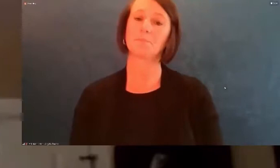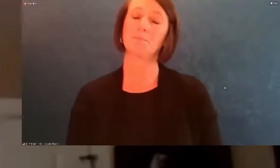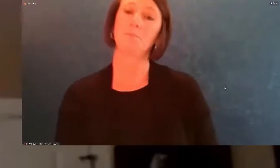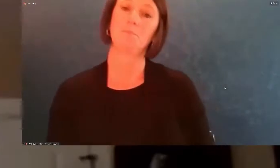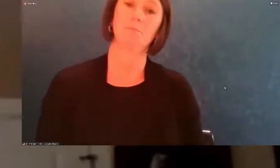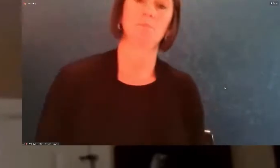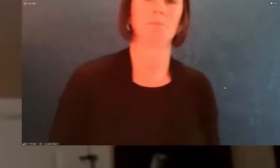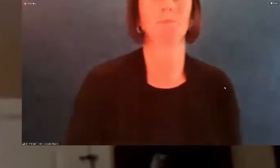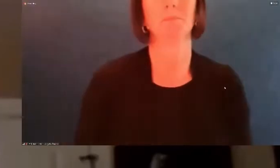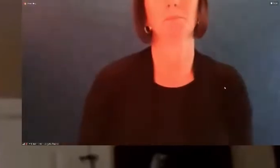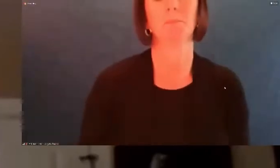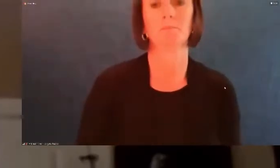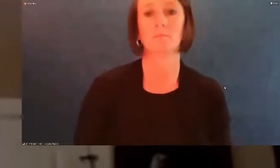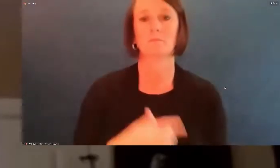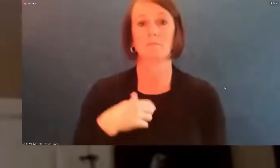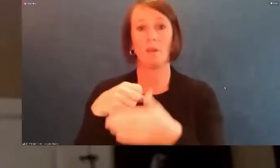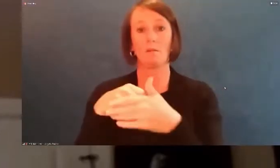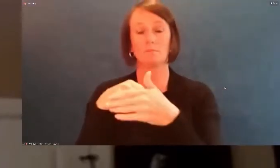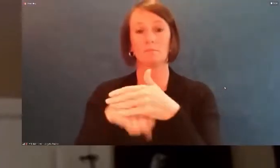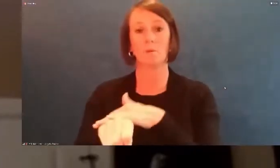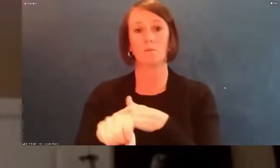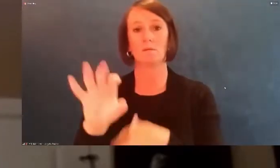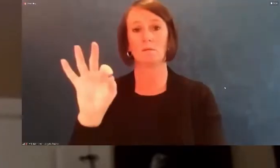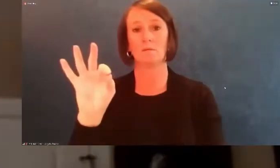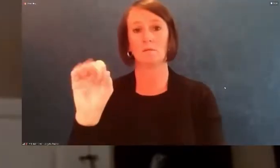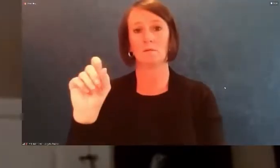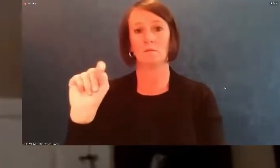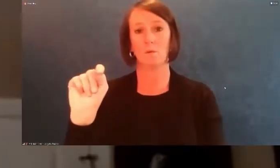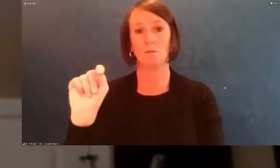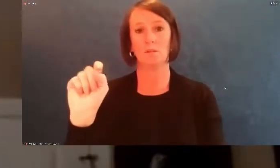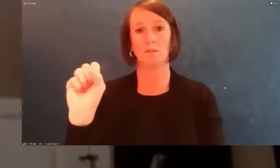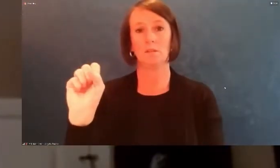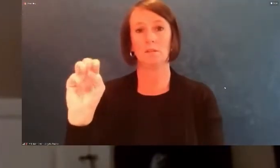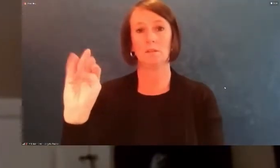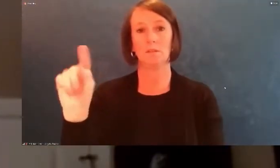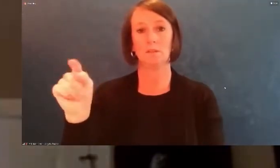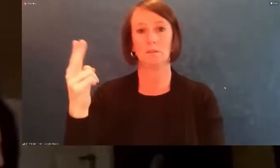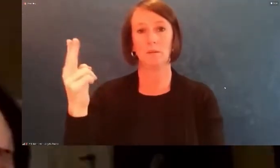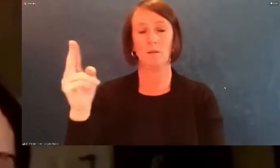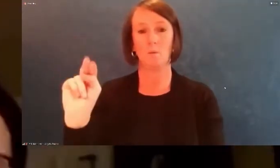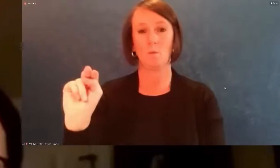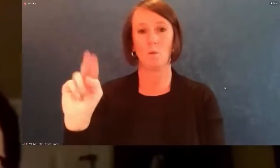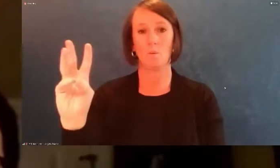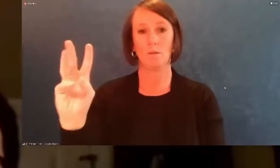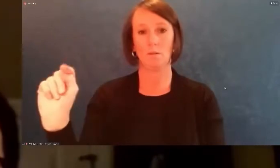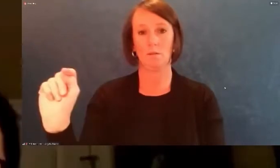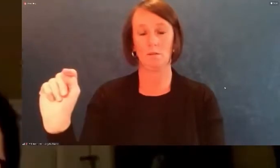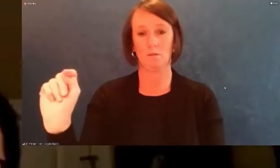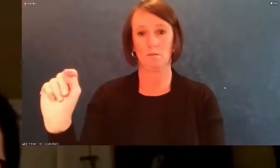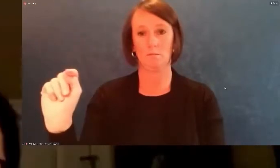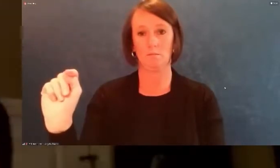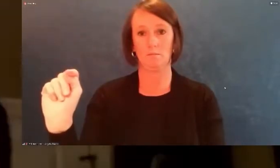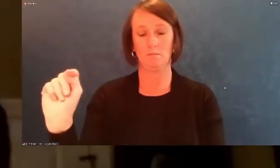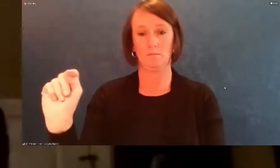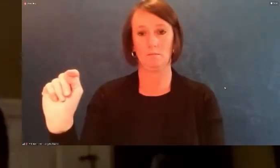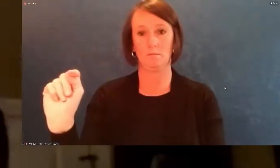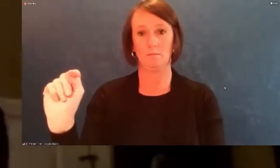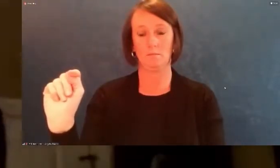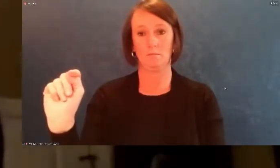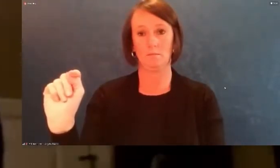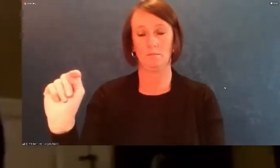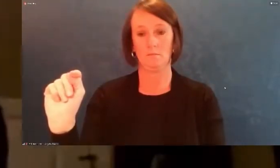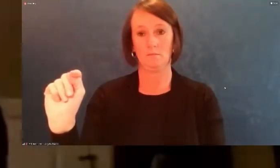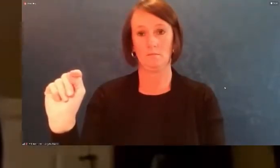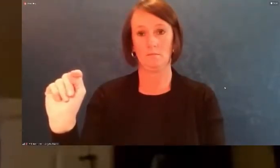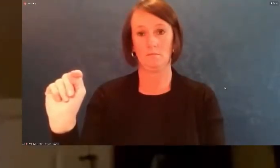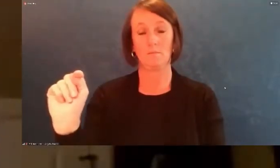So, as you know, I was born in Fort Smith, Northwest Territories. So, those sandhill cranes that you hear kettling